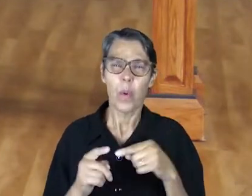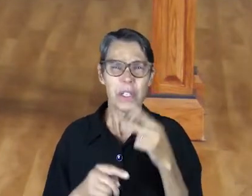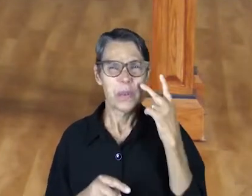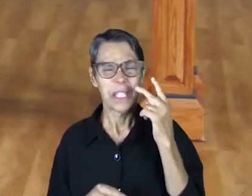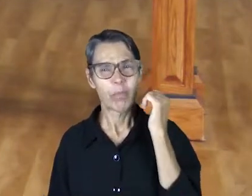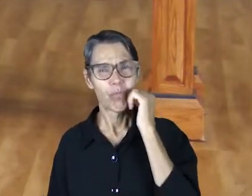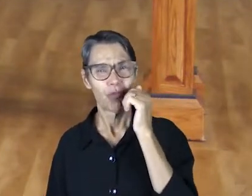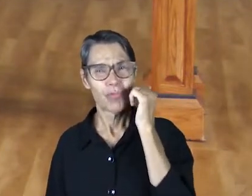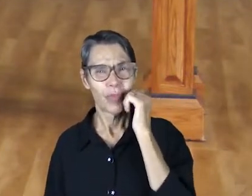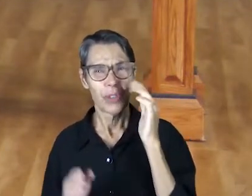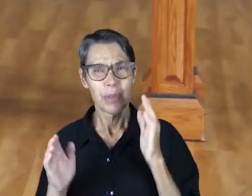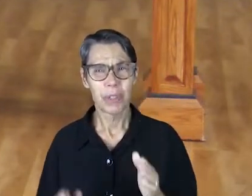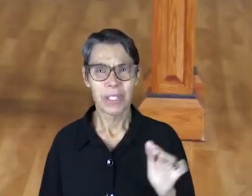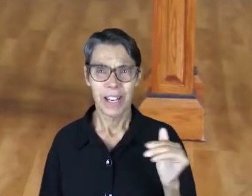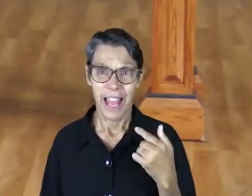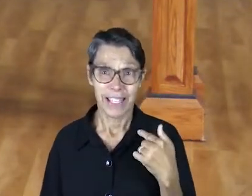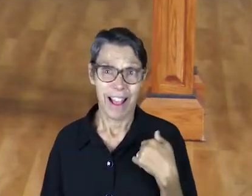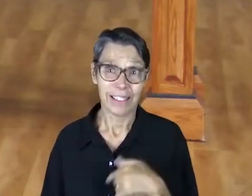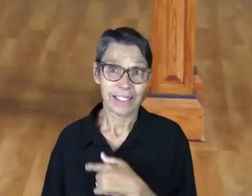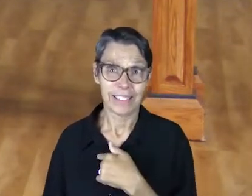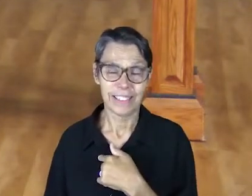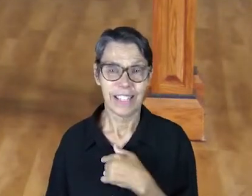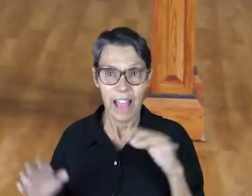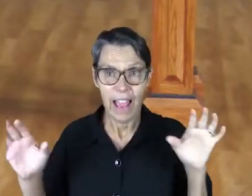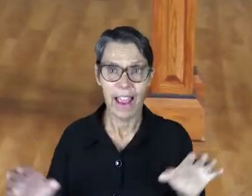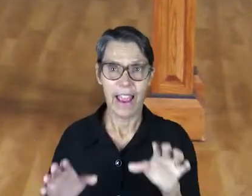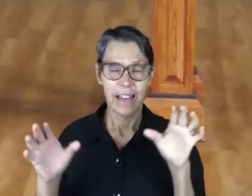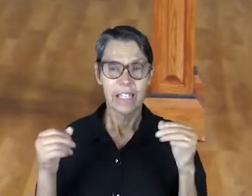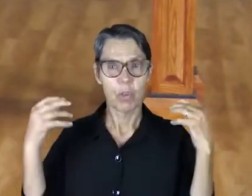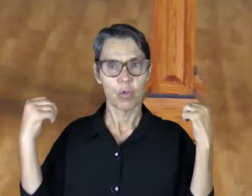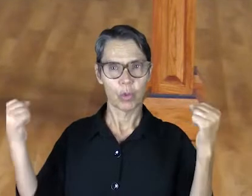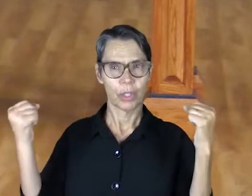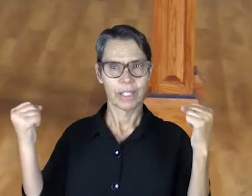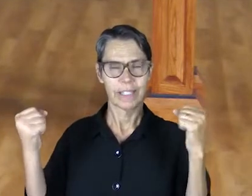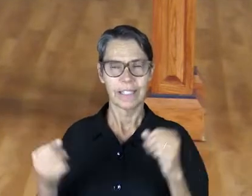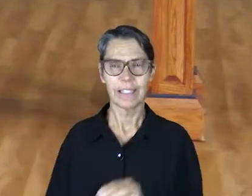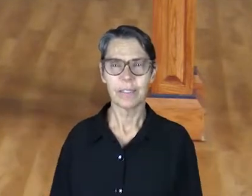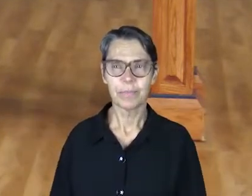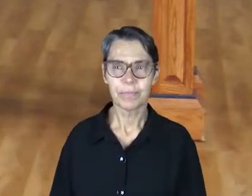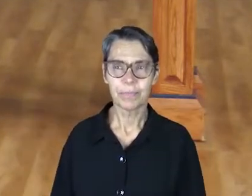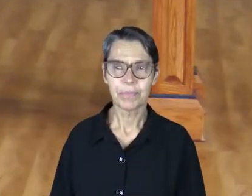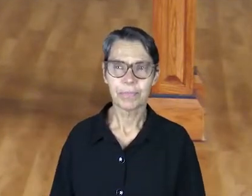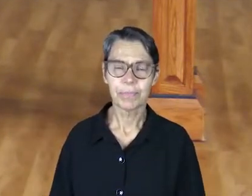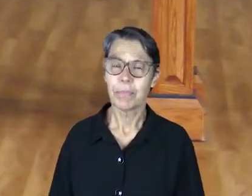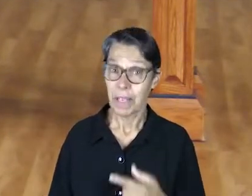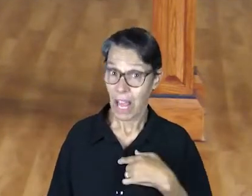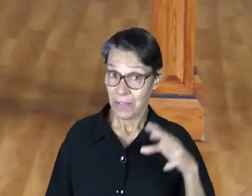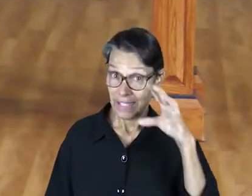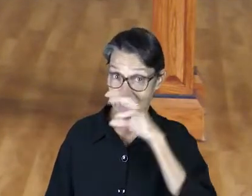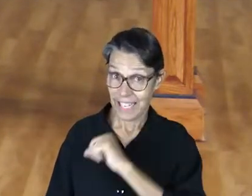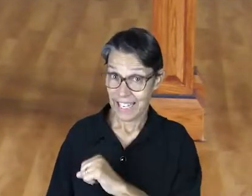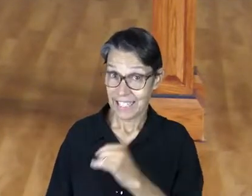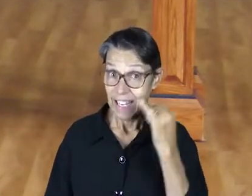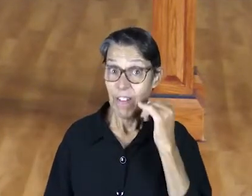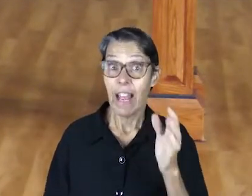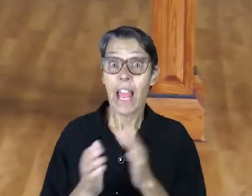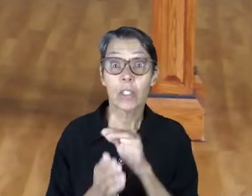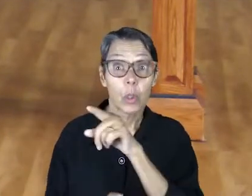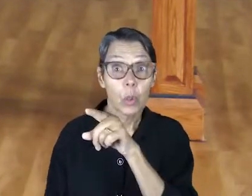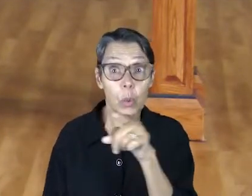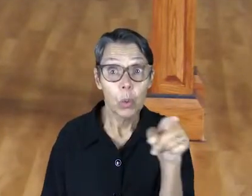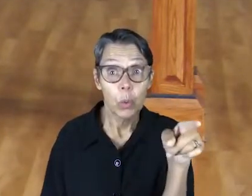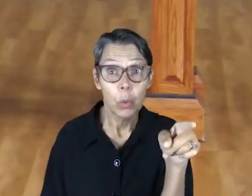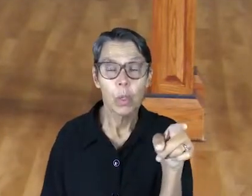us acting with great courage. But I'm going to guess that if I asked you, who was